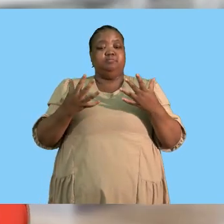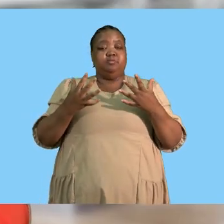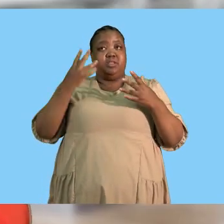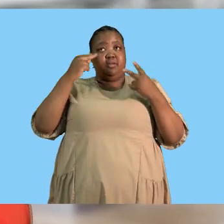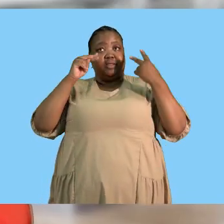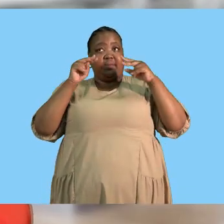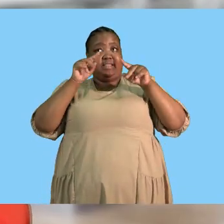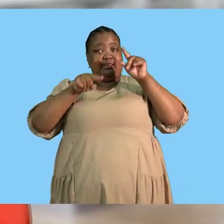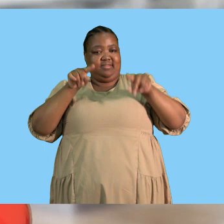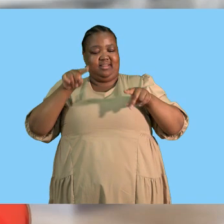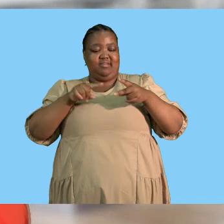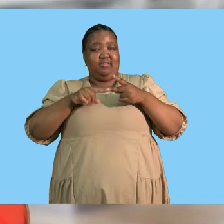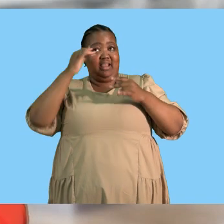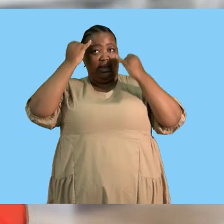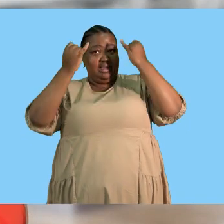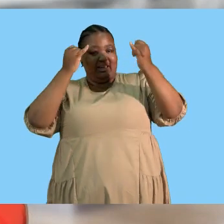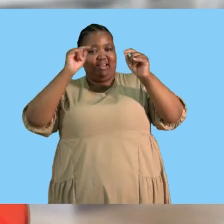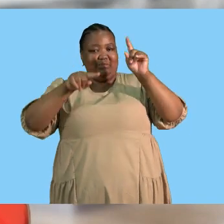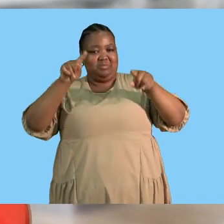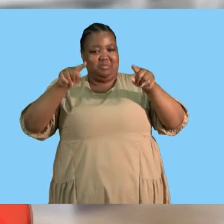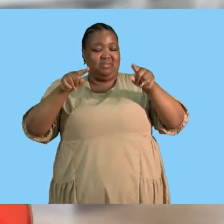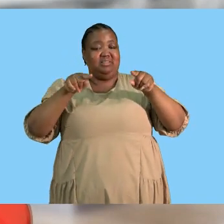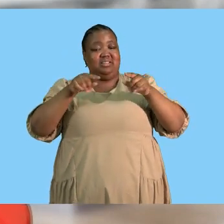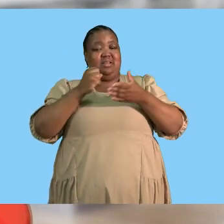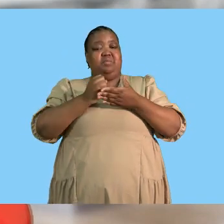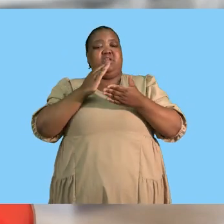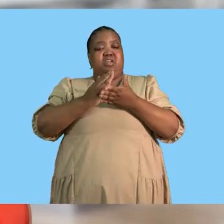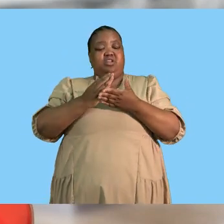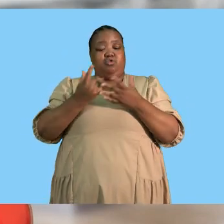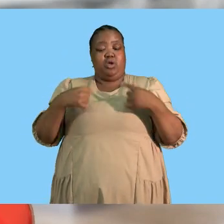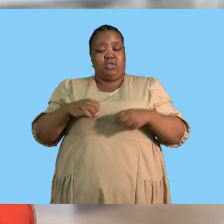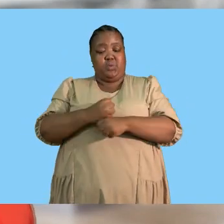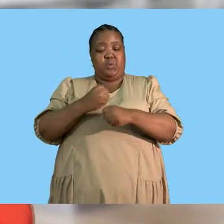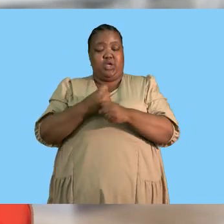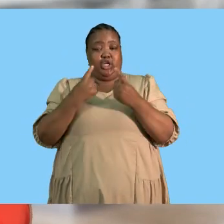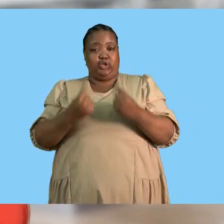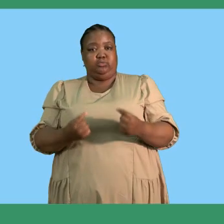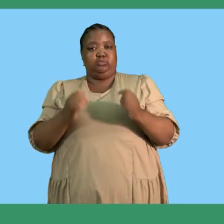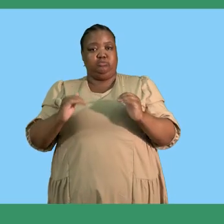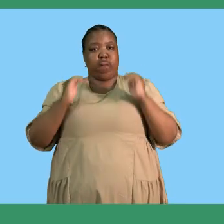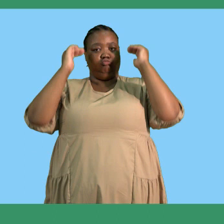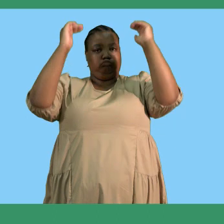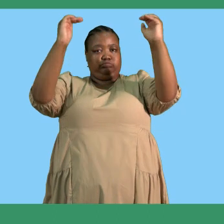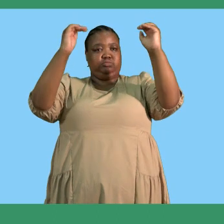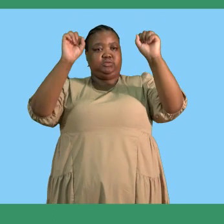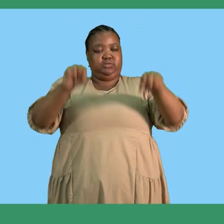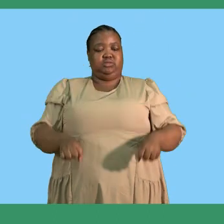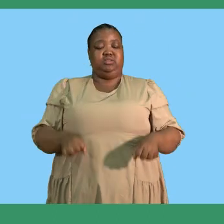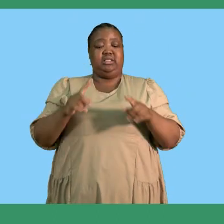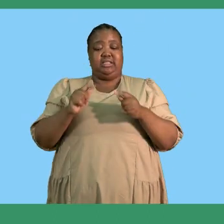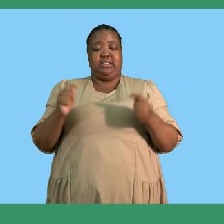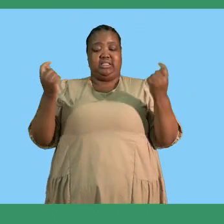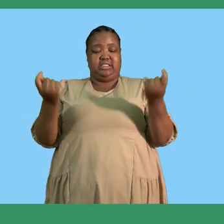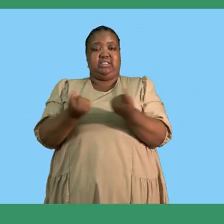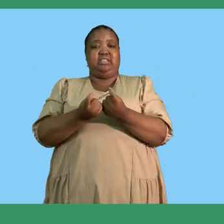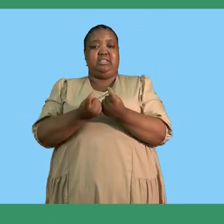ideas, which will then enable us to make sure that whatever we are doing is of good standard. Now, the stages of